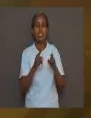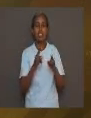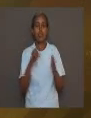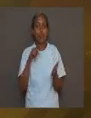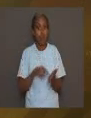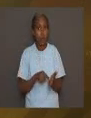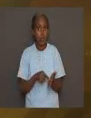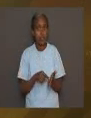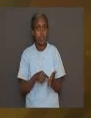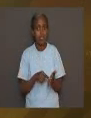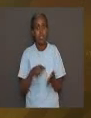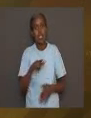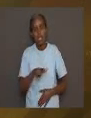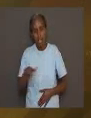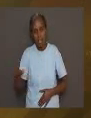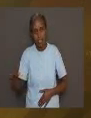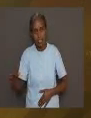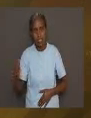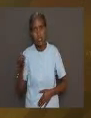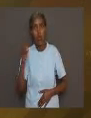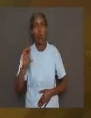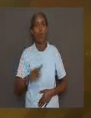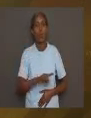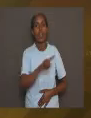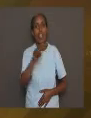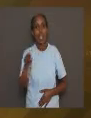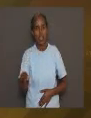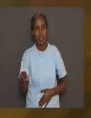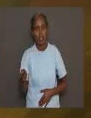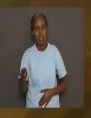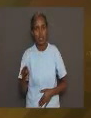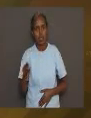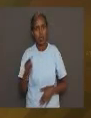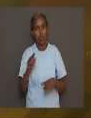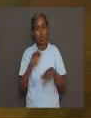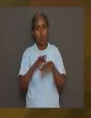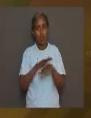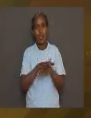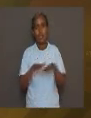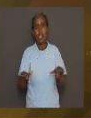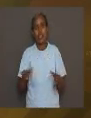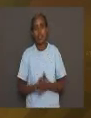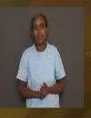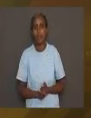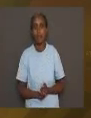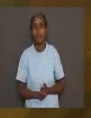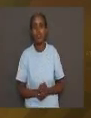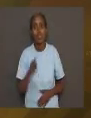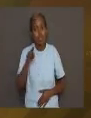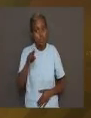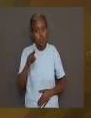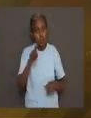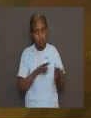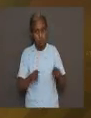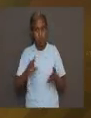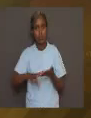points, lines, or curves on a plane. You also